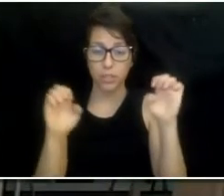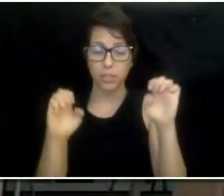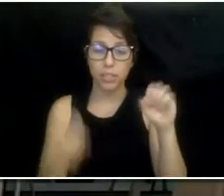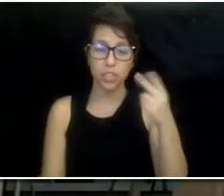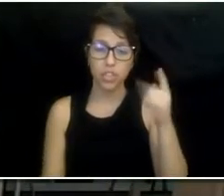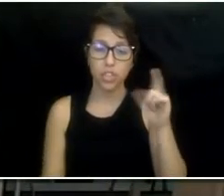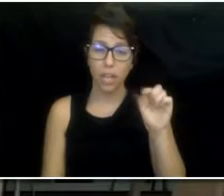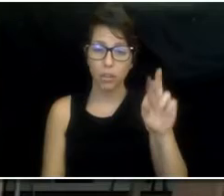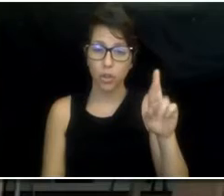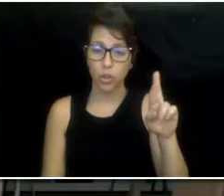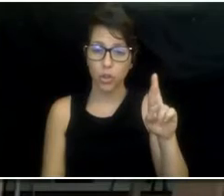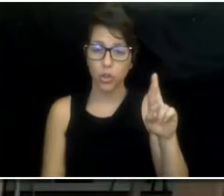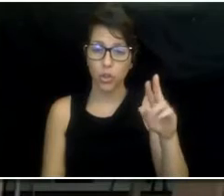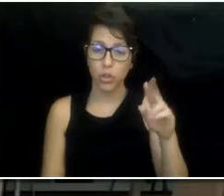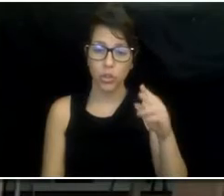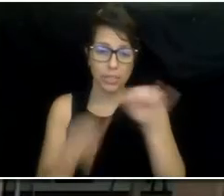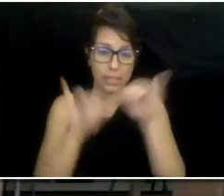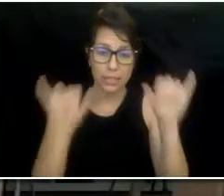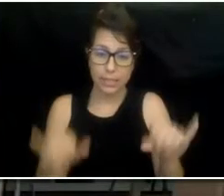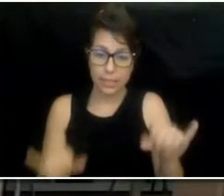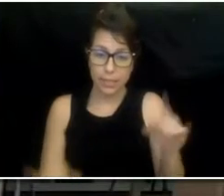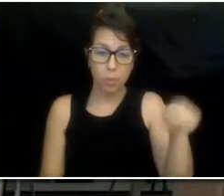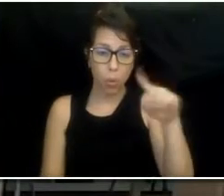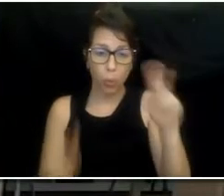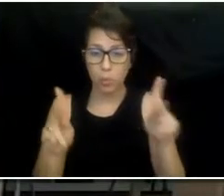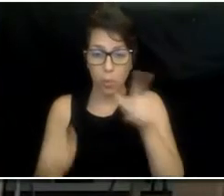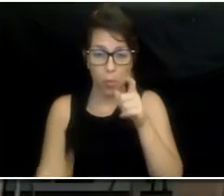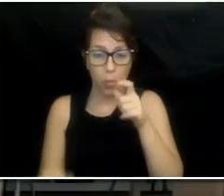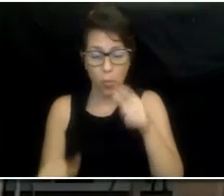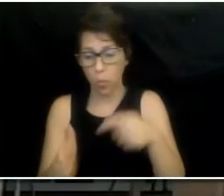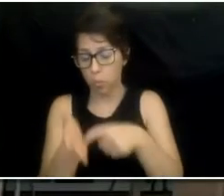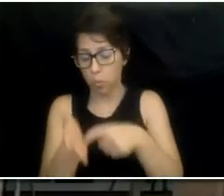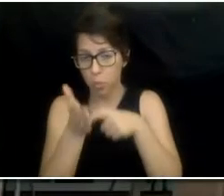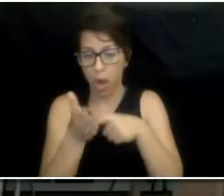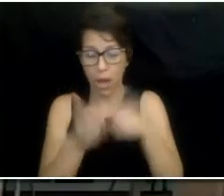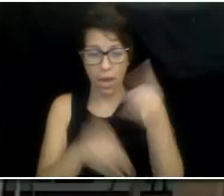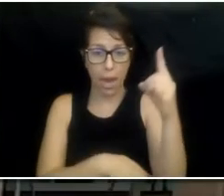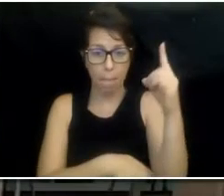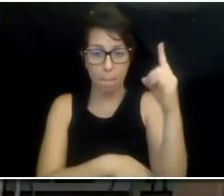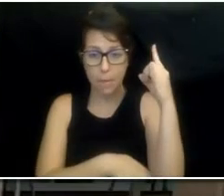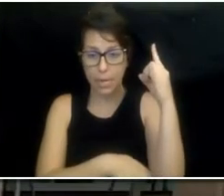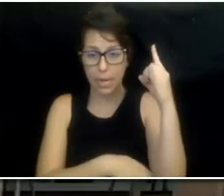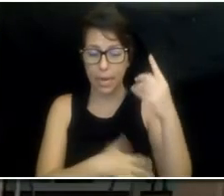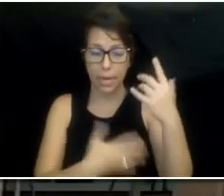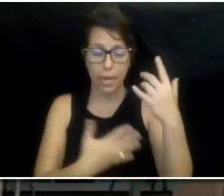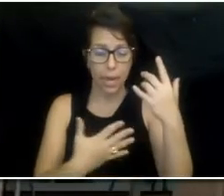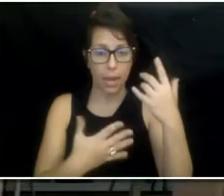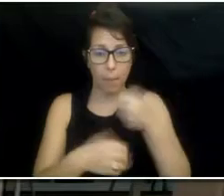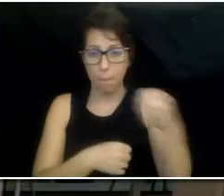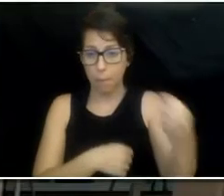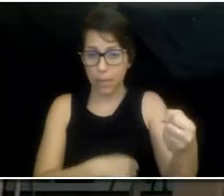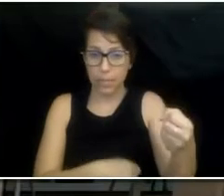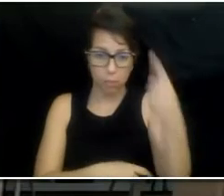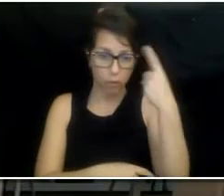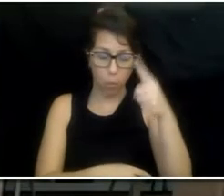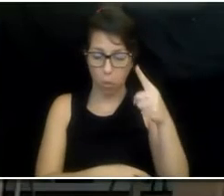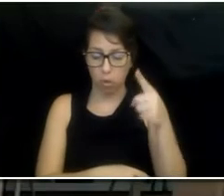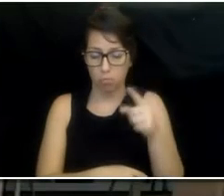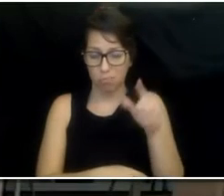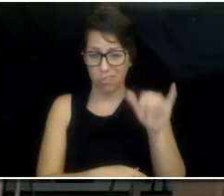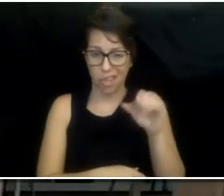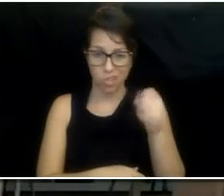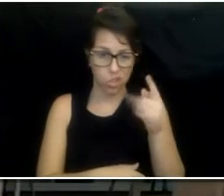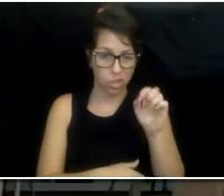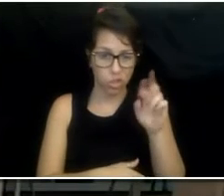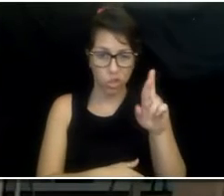that um our a offices that are processing housing applications for rental assistants remain open